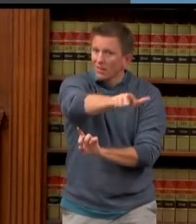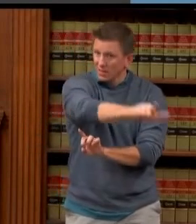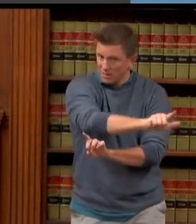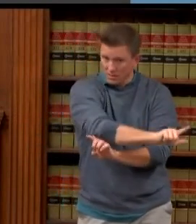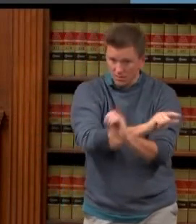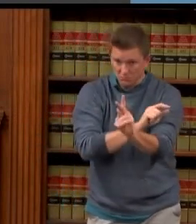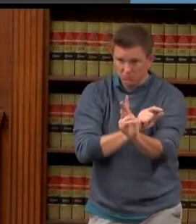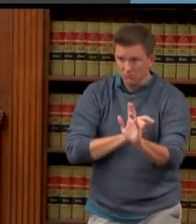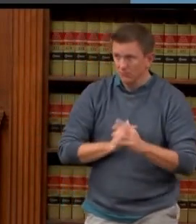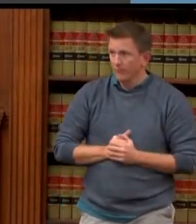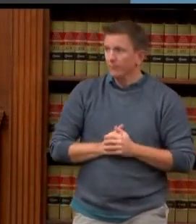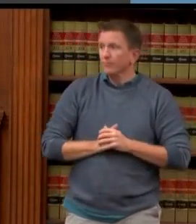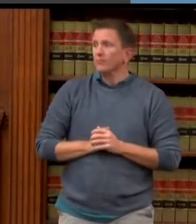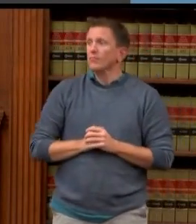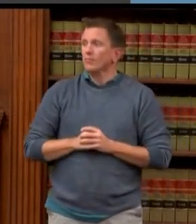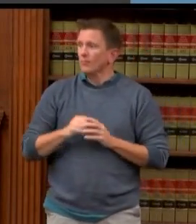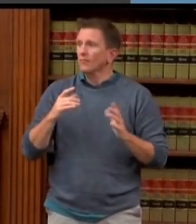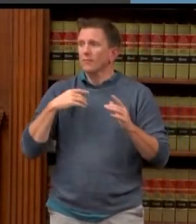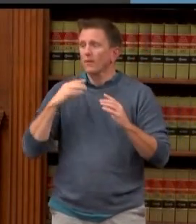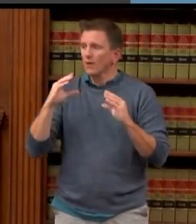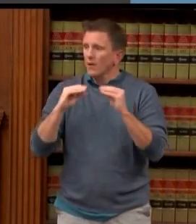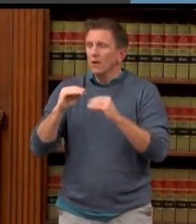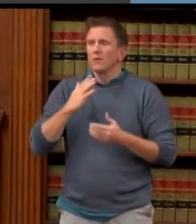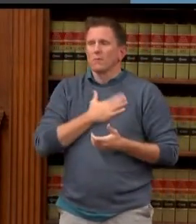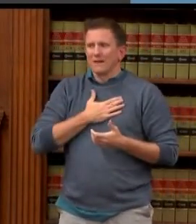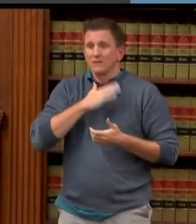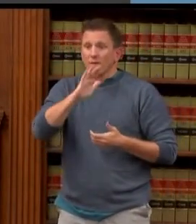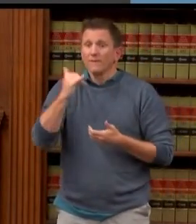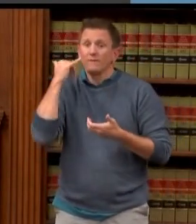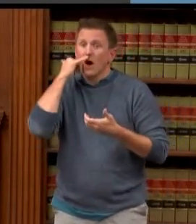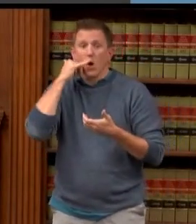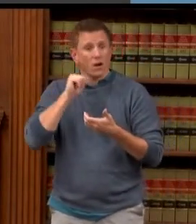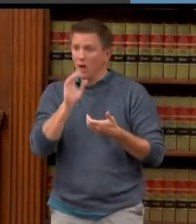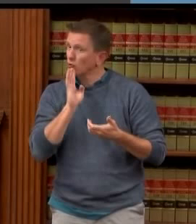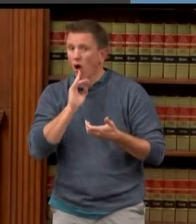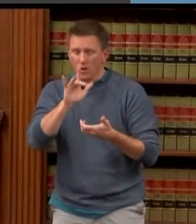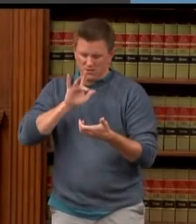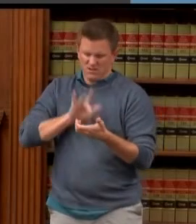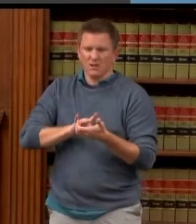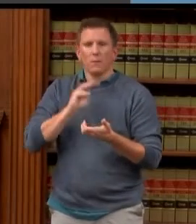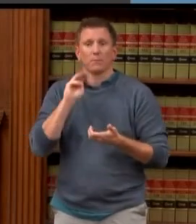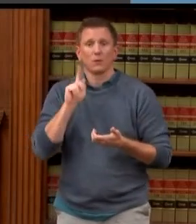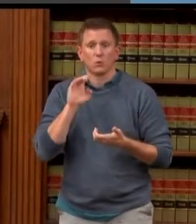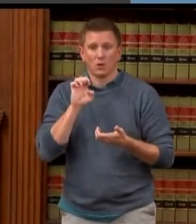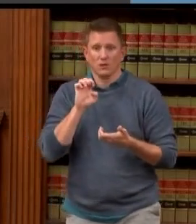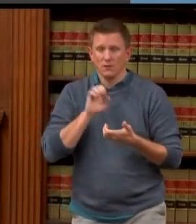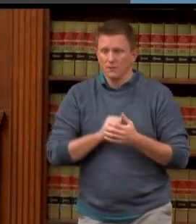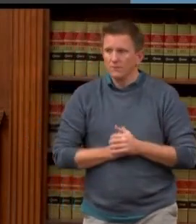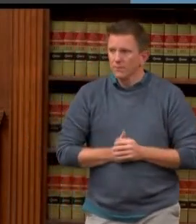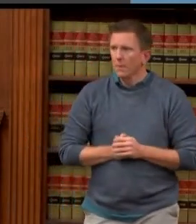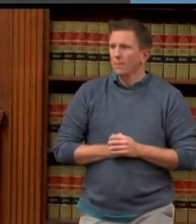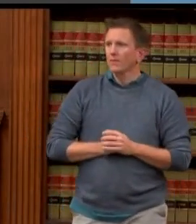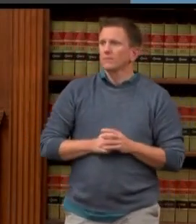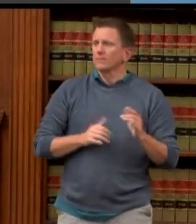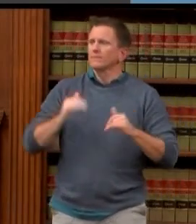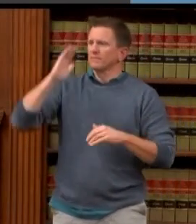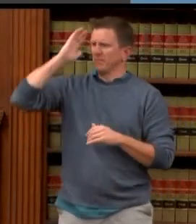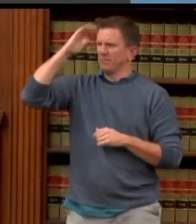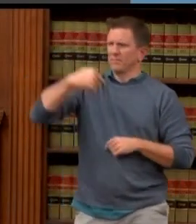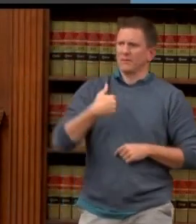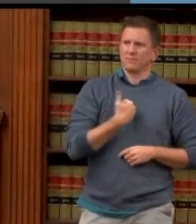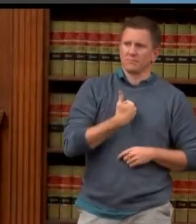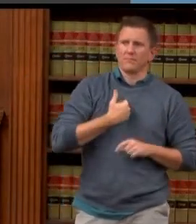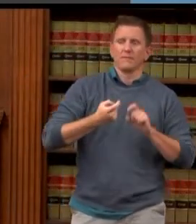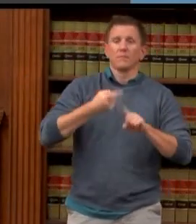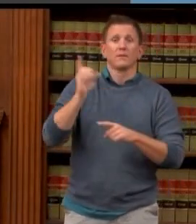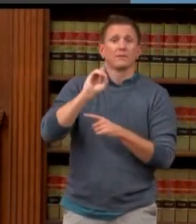speaking. So with that, I'll go ahead and open it to any questions. Hey, Bob, this is Conrad over at the Post. I had a quick question